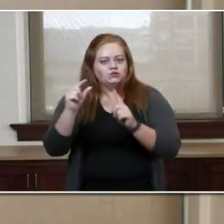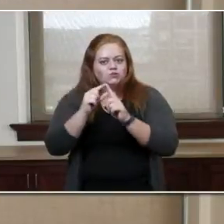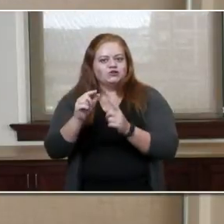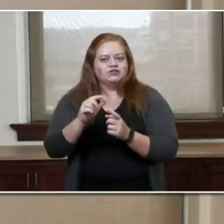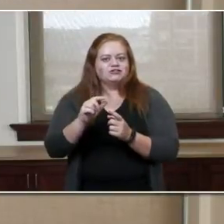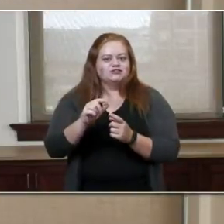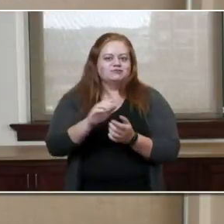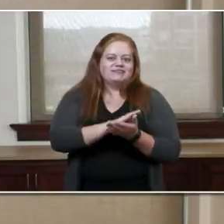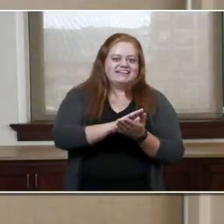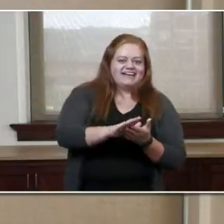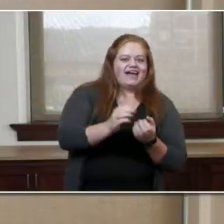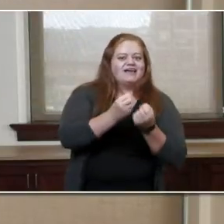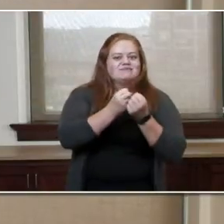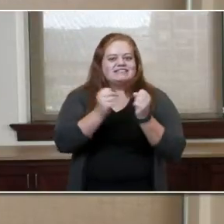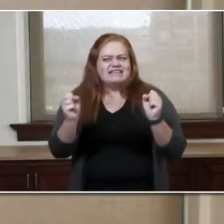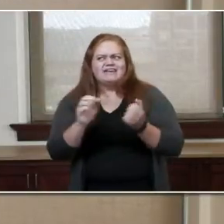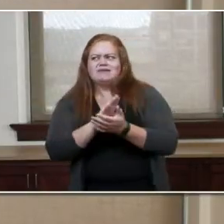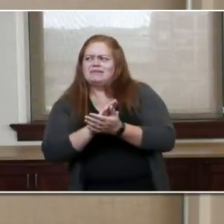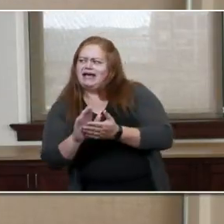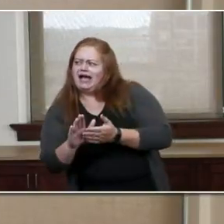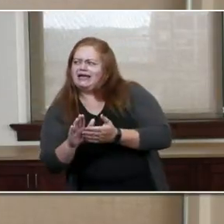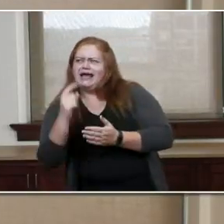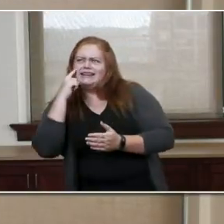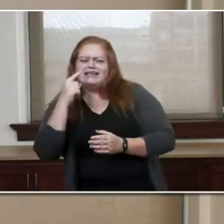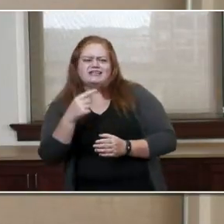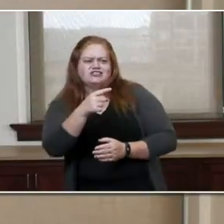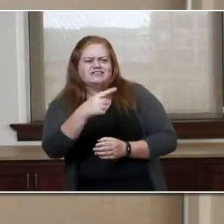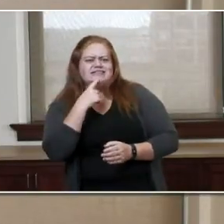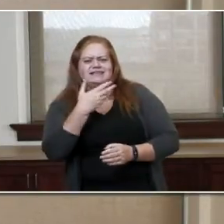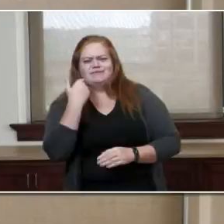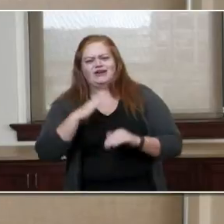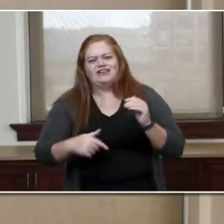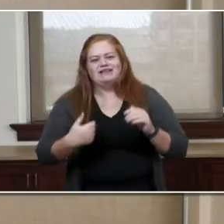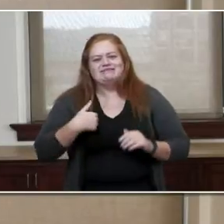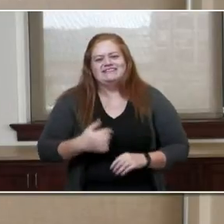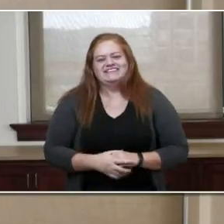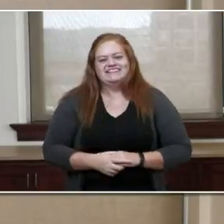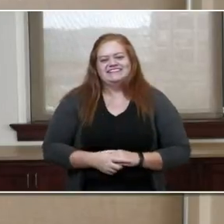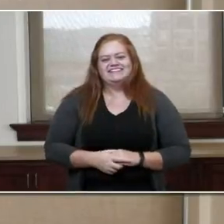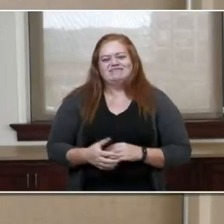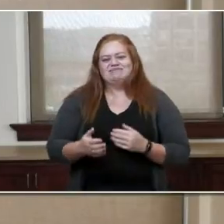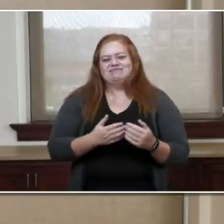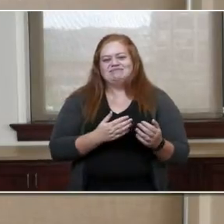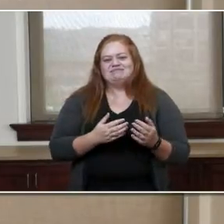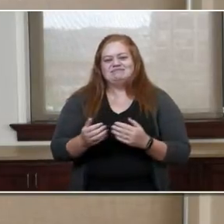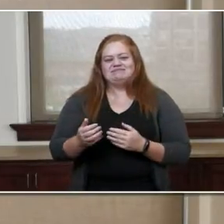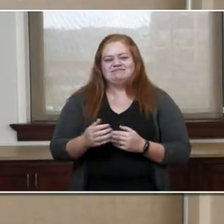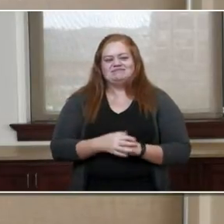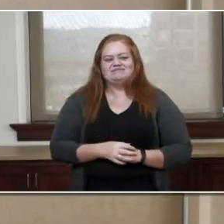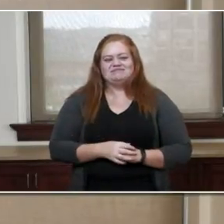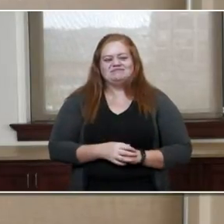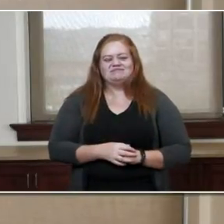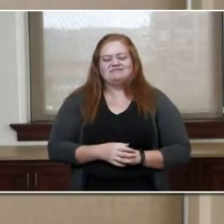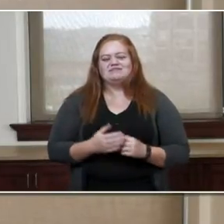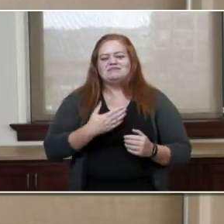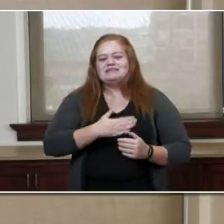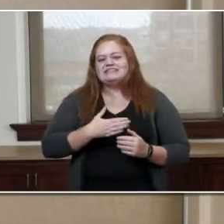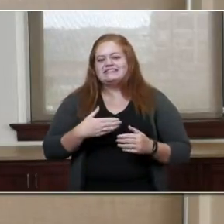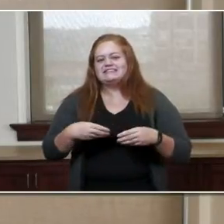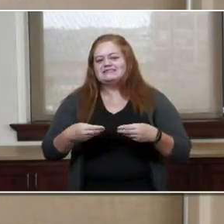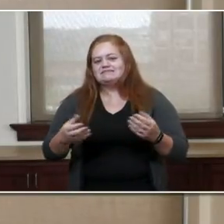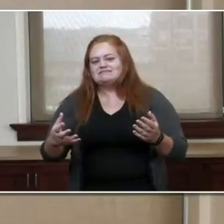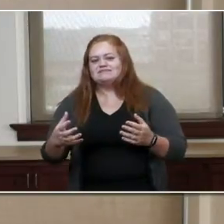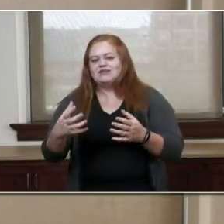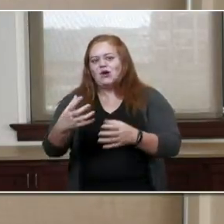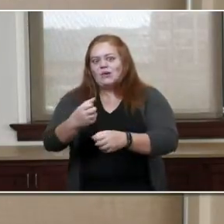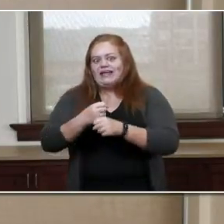be kind, be safe, and be kind. I hope I said that right. She says it so much better than I. But anyway, let's get everybody vaccinated. Let's